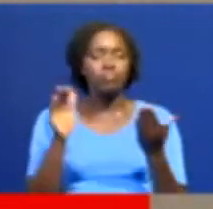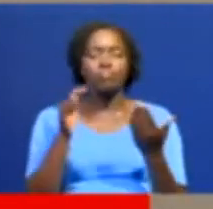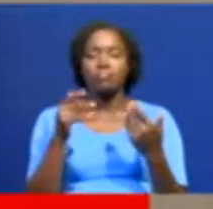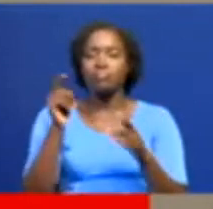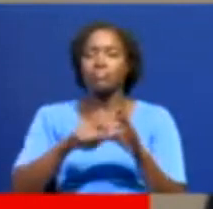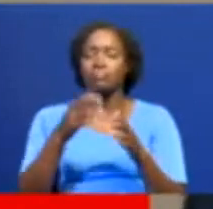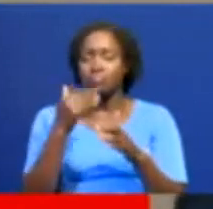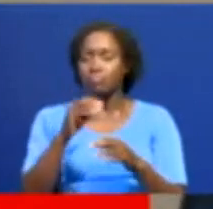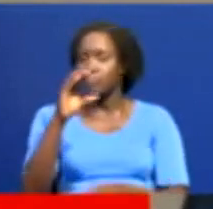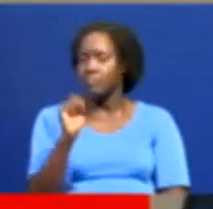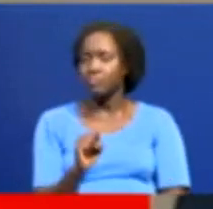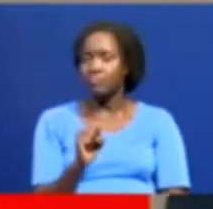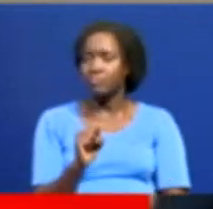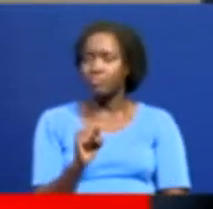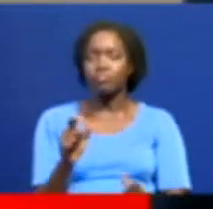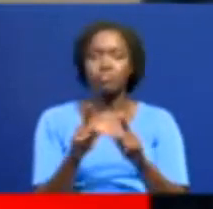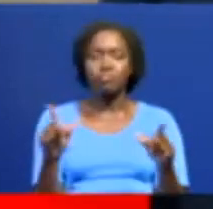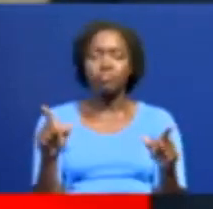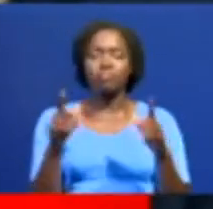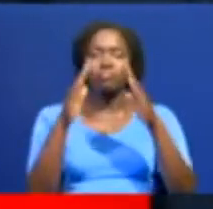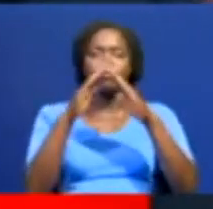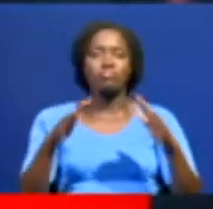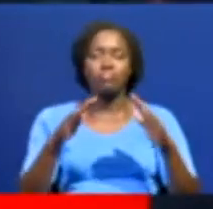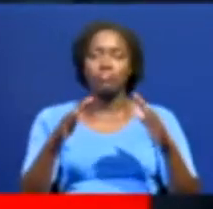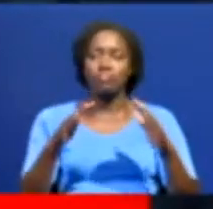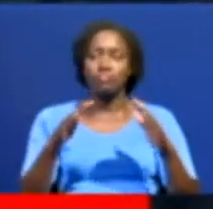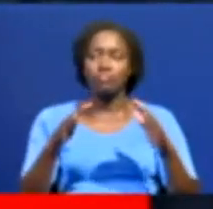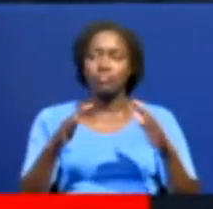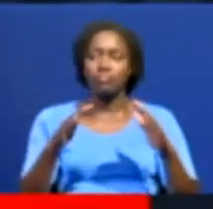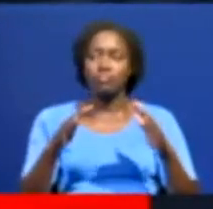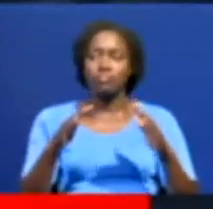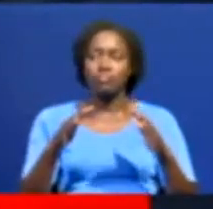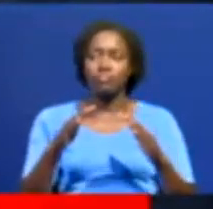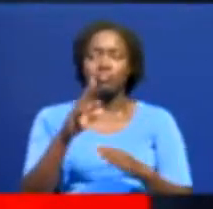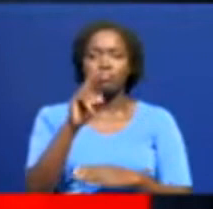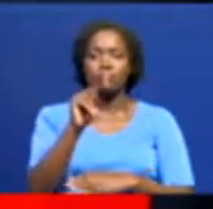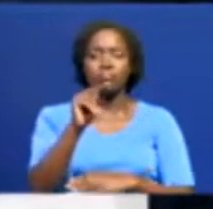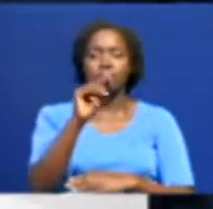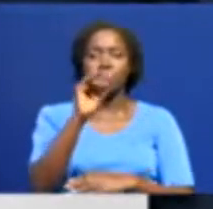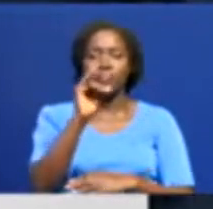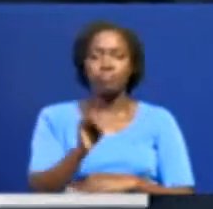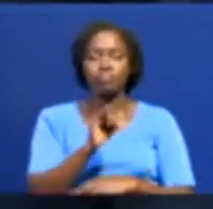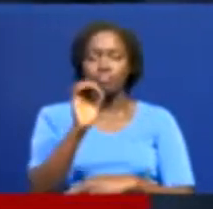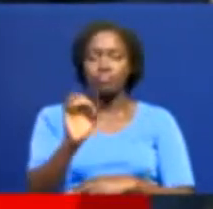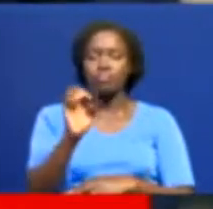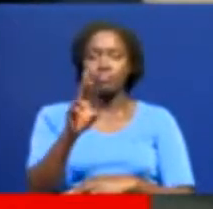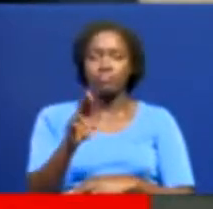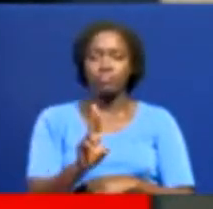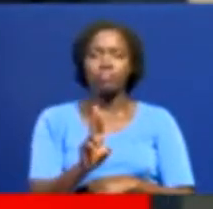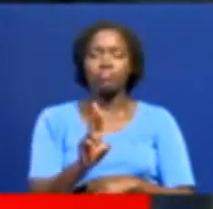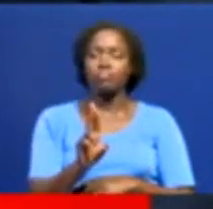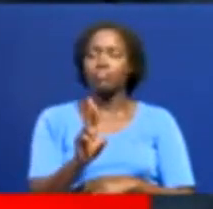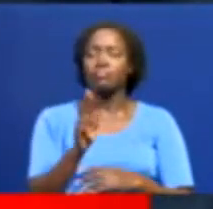the Cabinet Secretary for Lands and Housing, that is Zechariah Njeru, to talk to us about the update and the progress